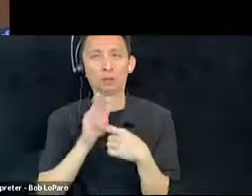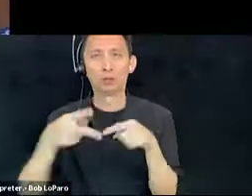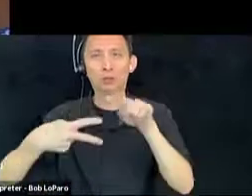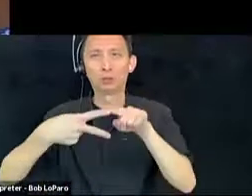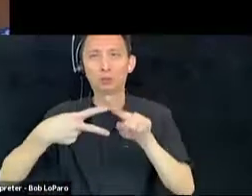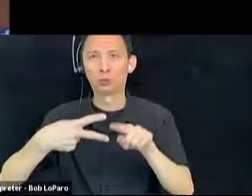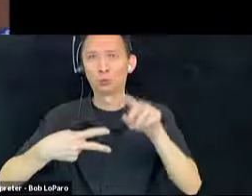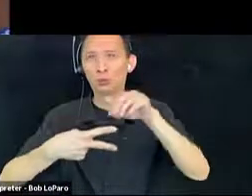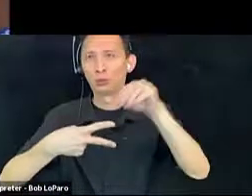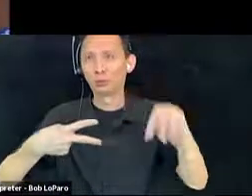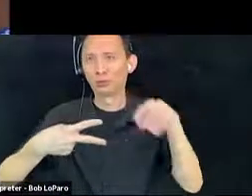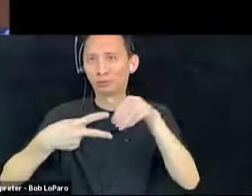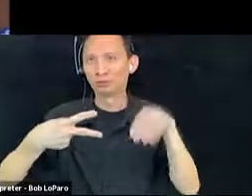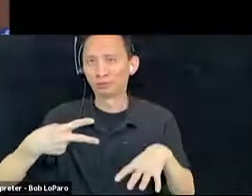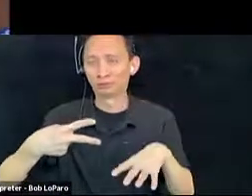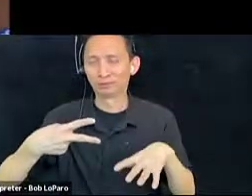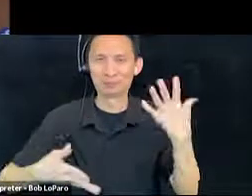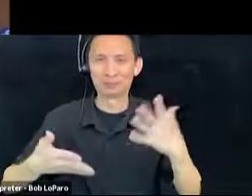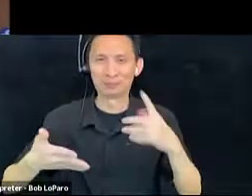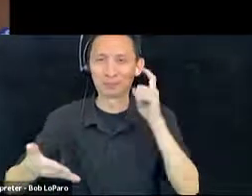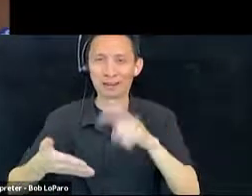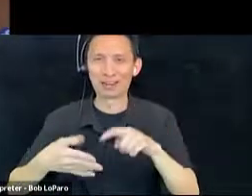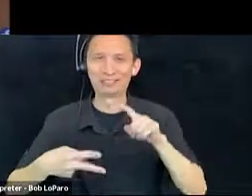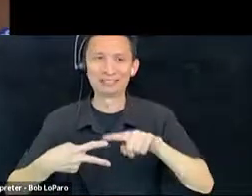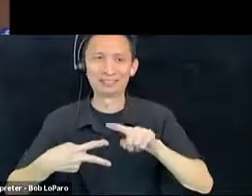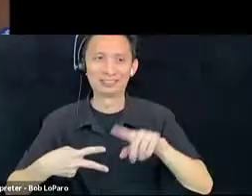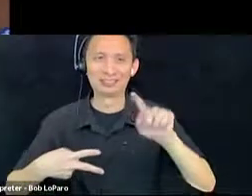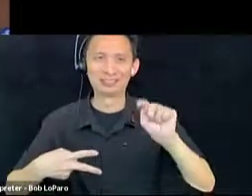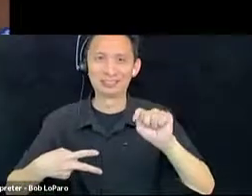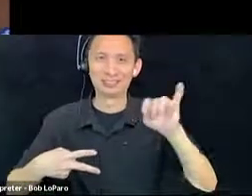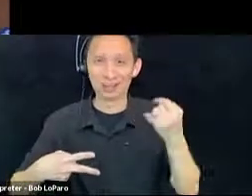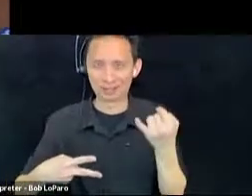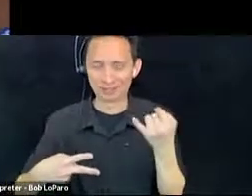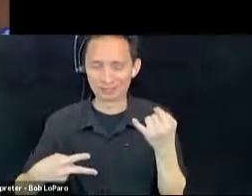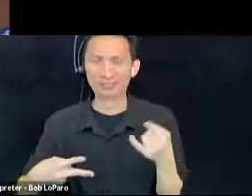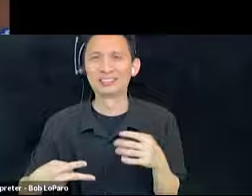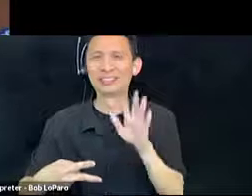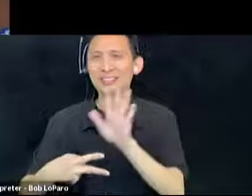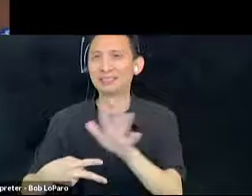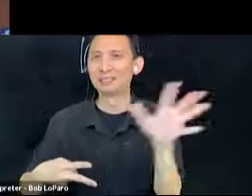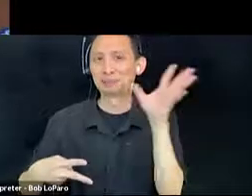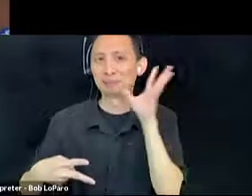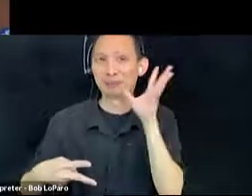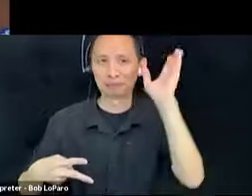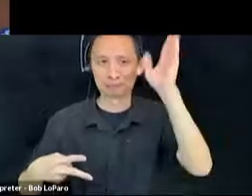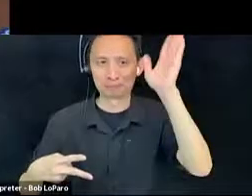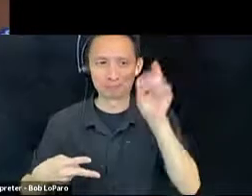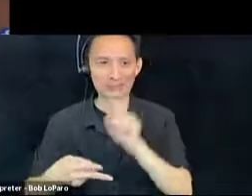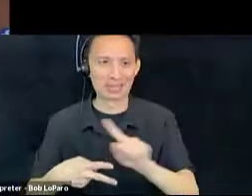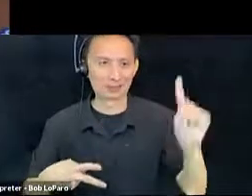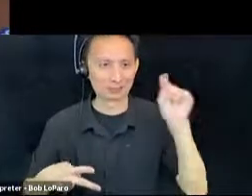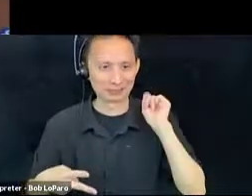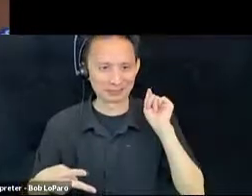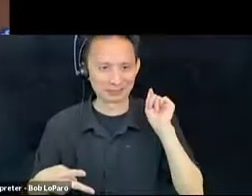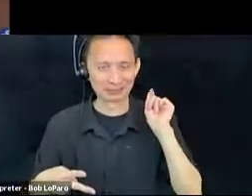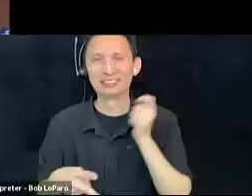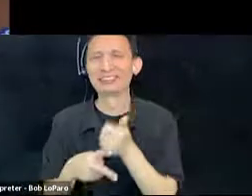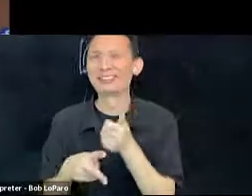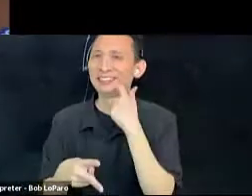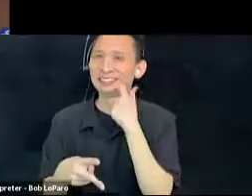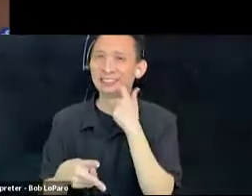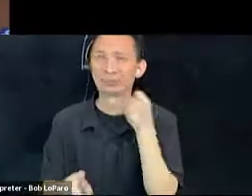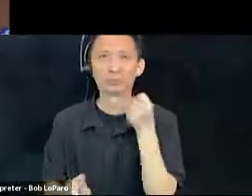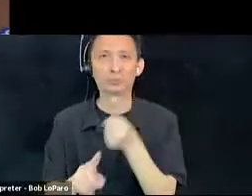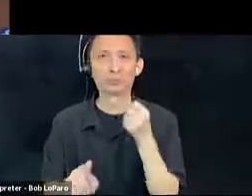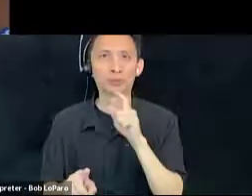students. You may recognize TJ from his mom's presentation last week. He just turned 21. He has a